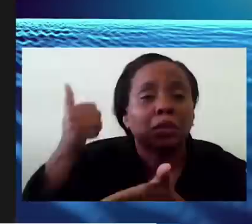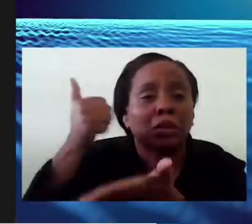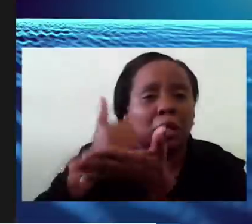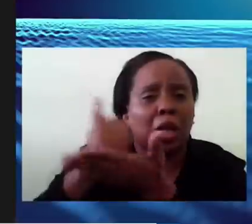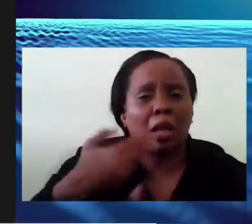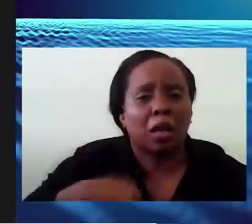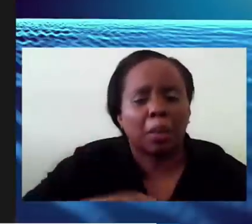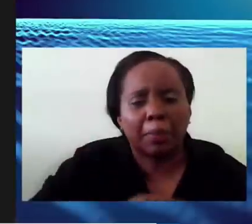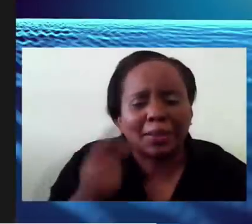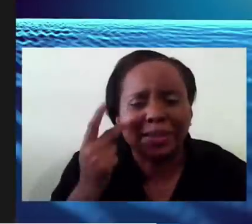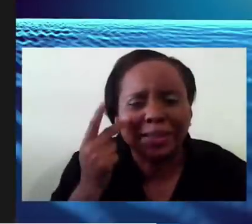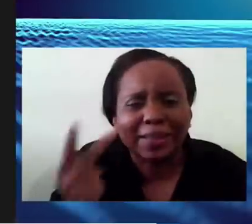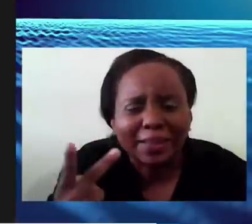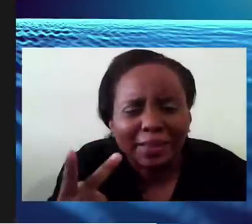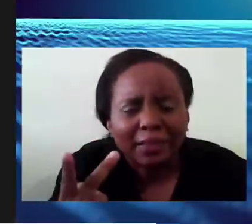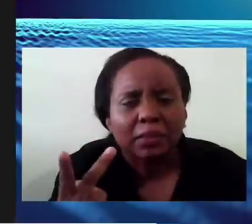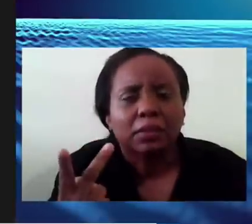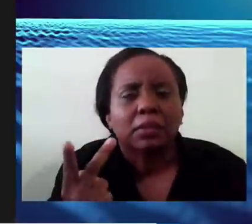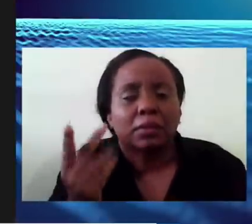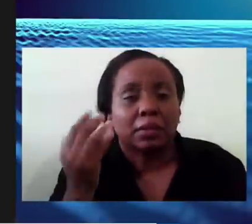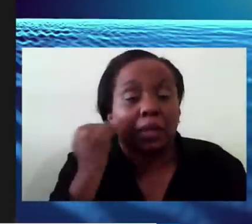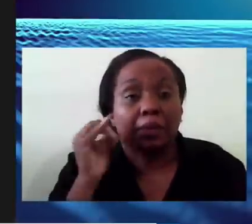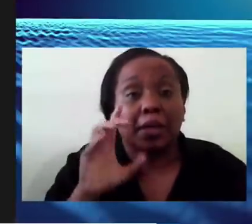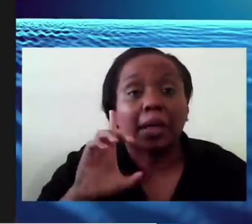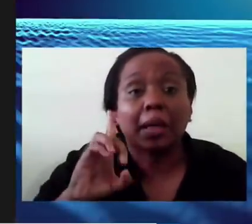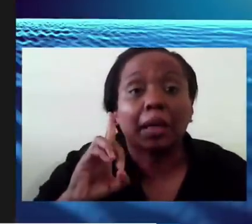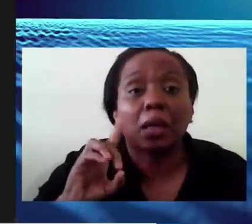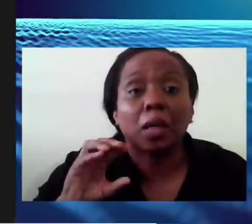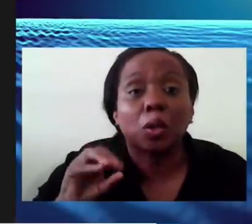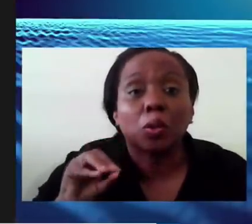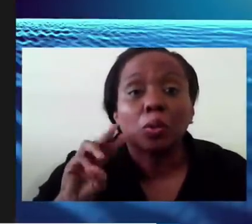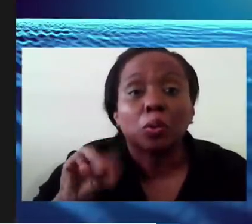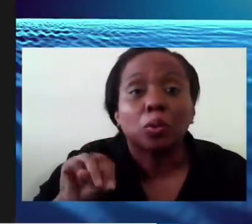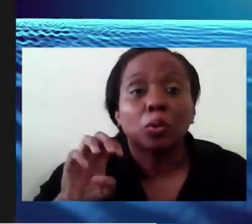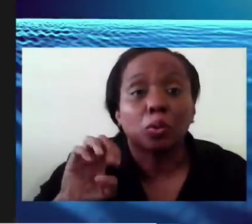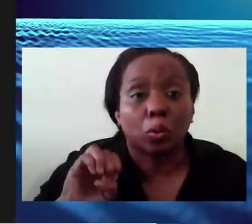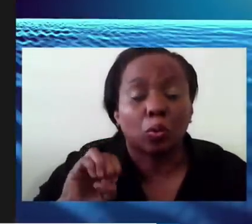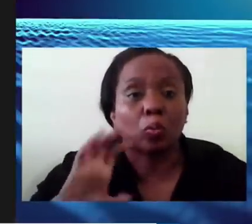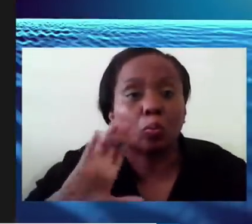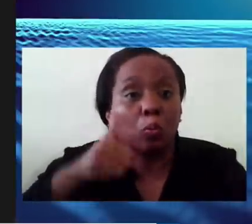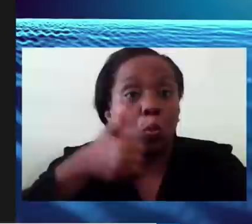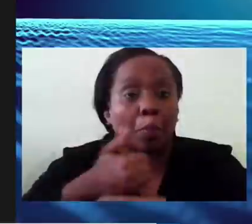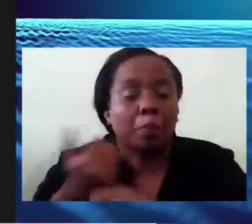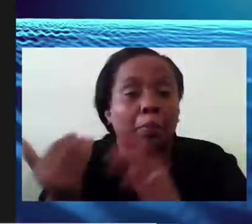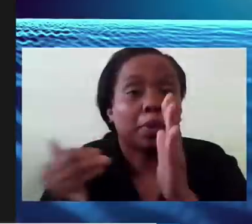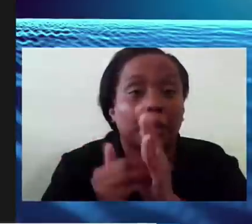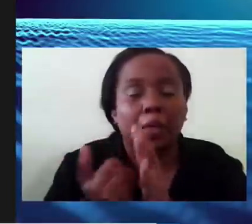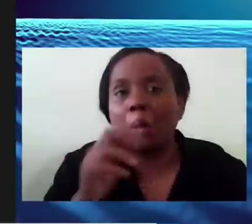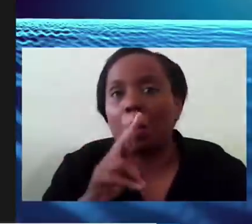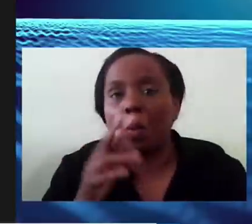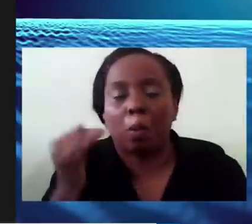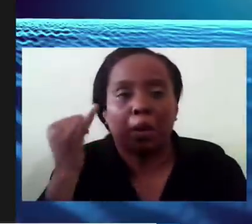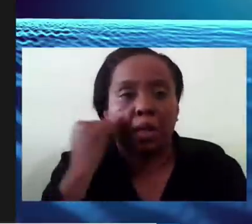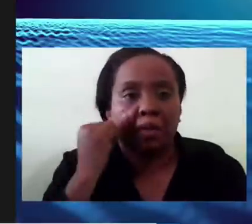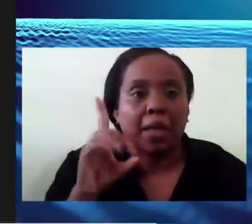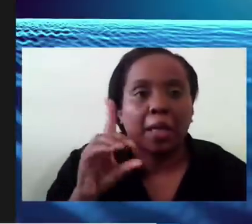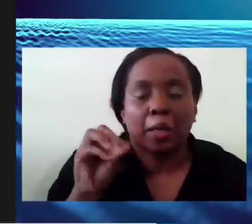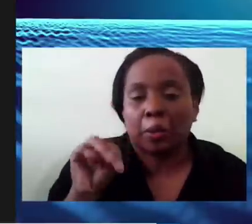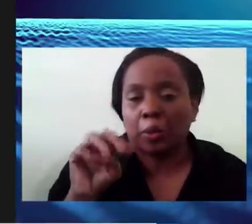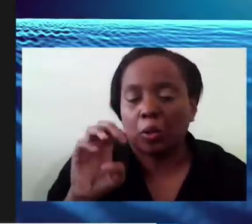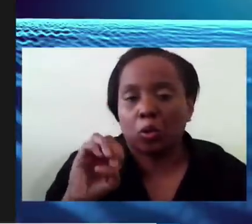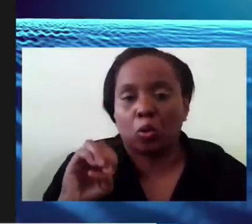see, you know, how big a dome is growing, if there is a dome. But what can also happen is that this dome